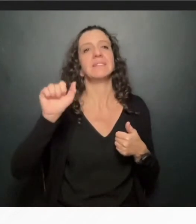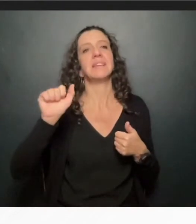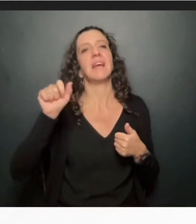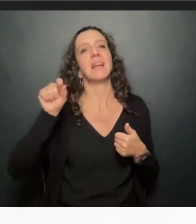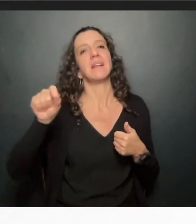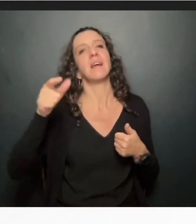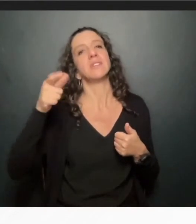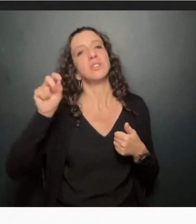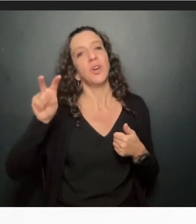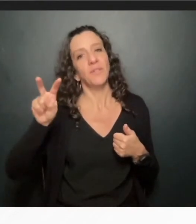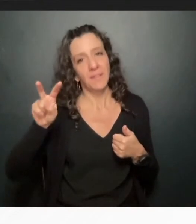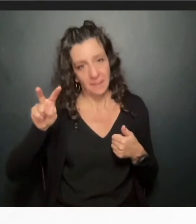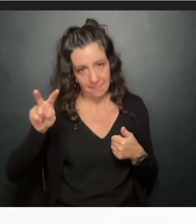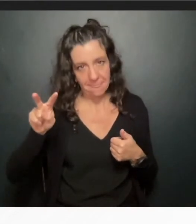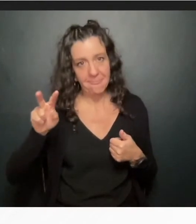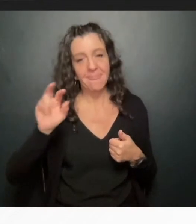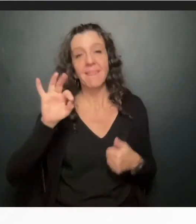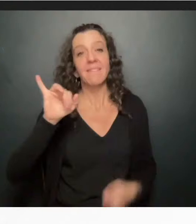fire.ca.gov. Again,